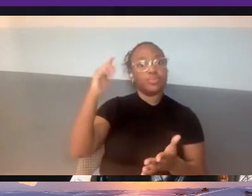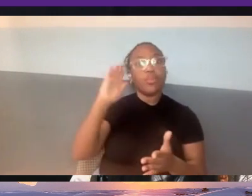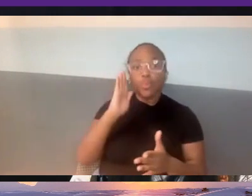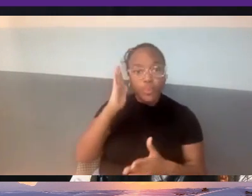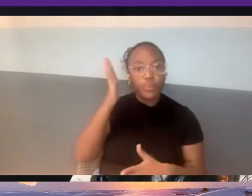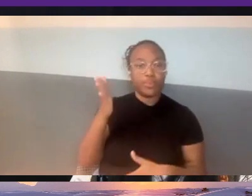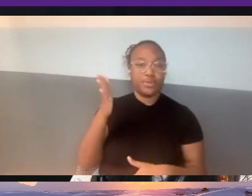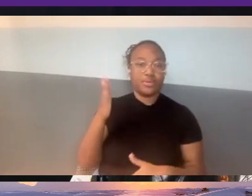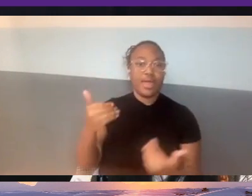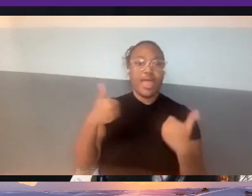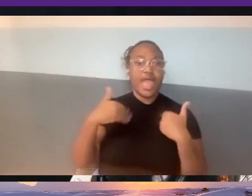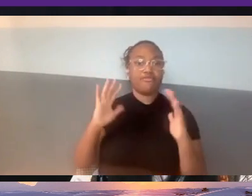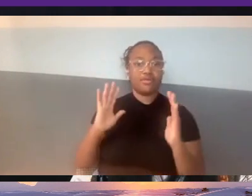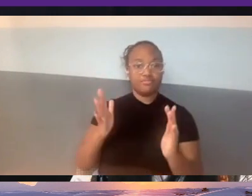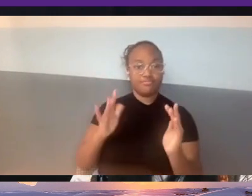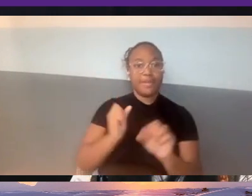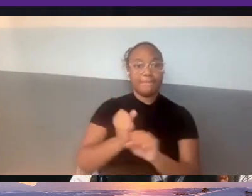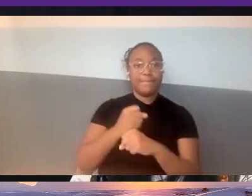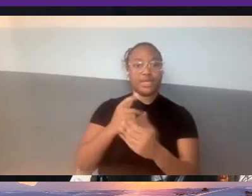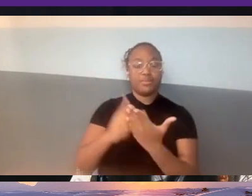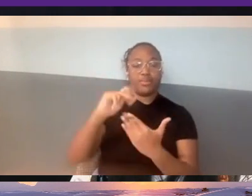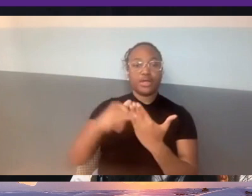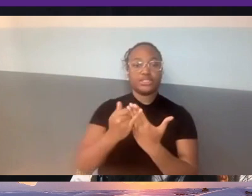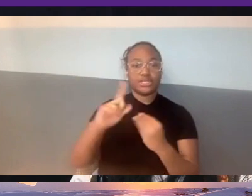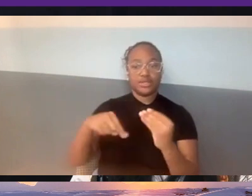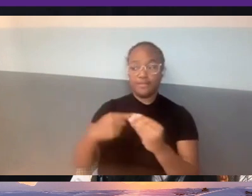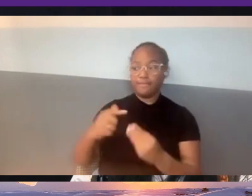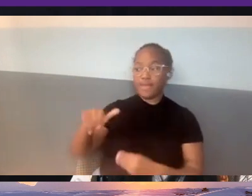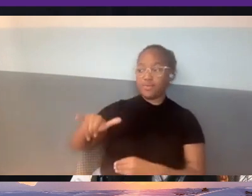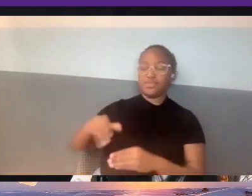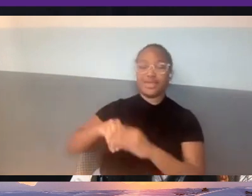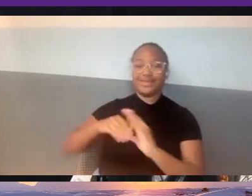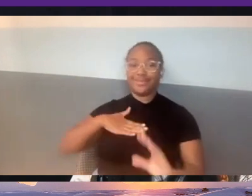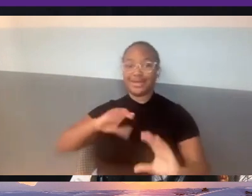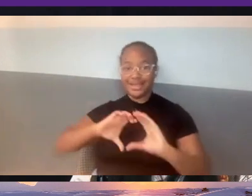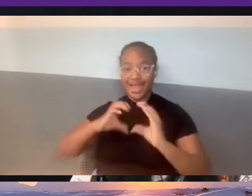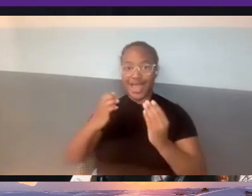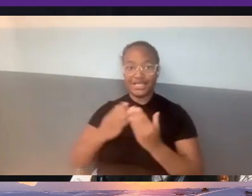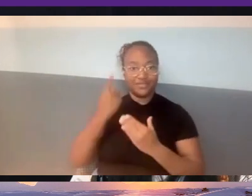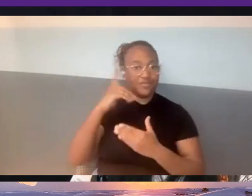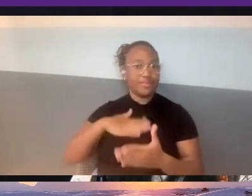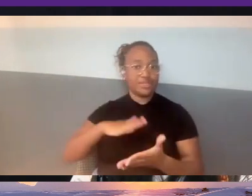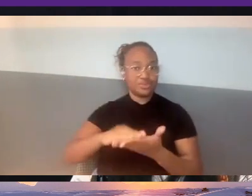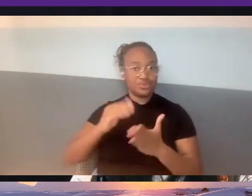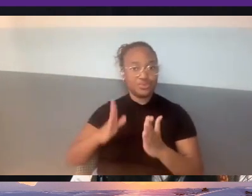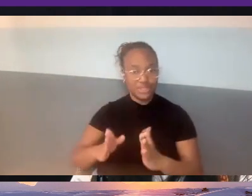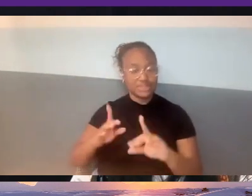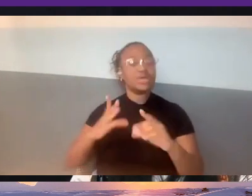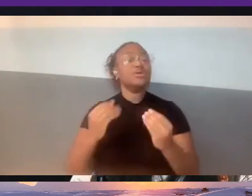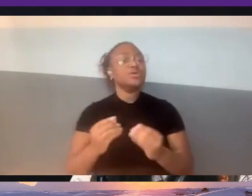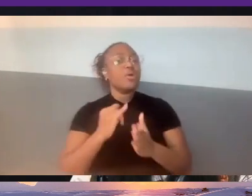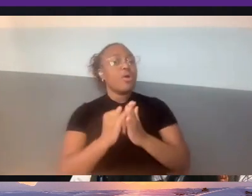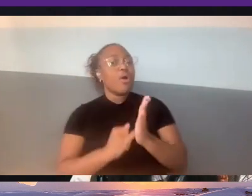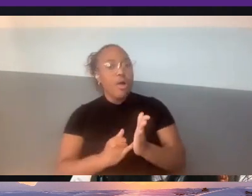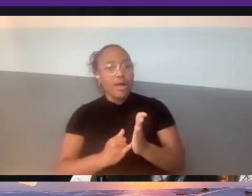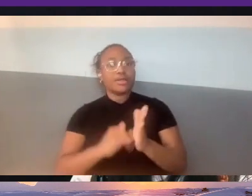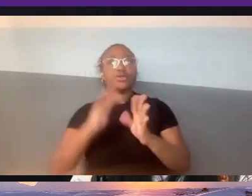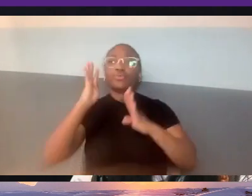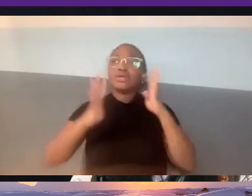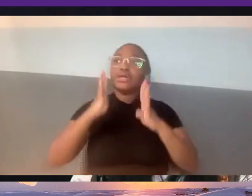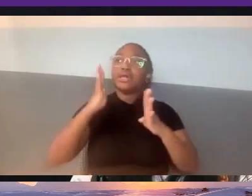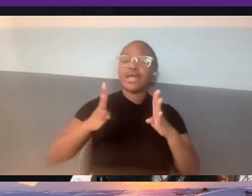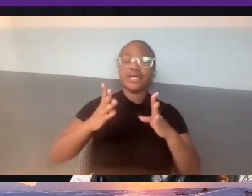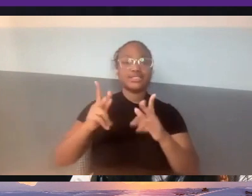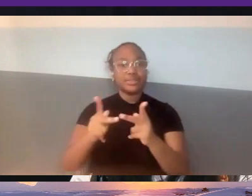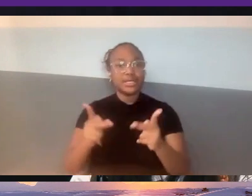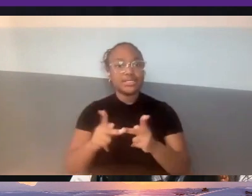what art does to have create multiple vocabularies and effective spaces to enter something for multiple peoples who